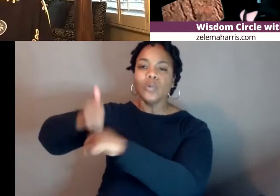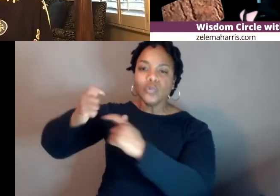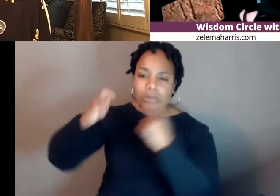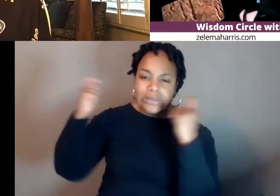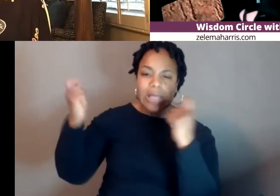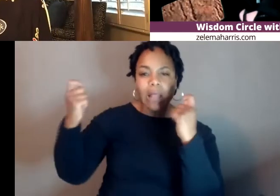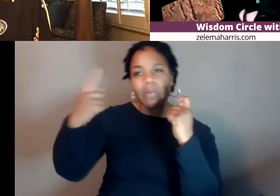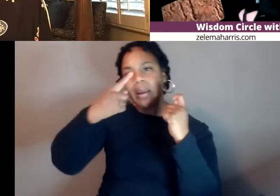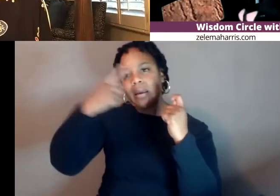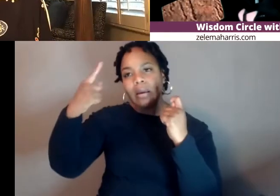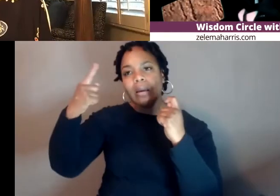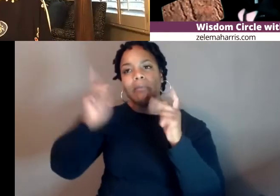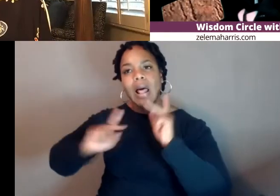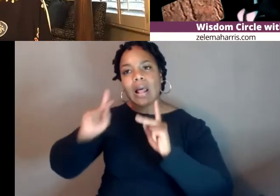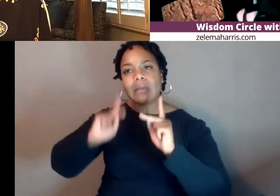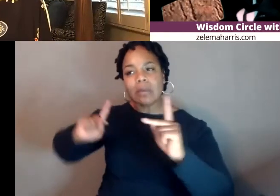but also to